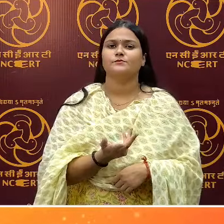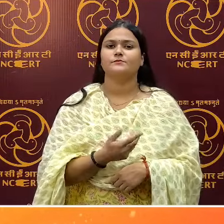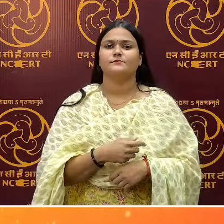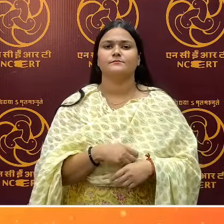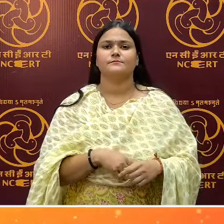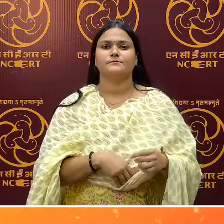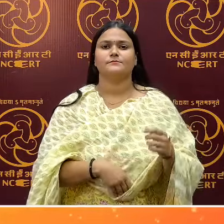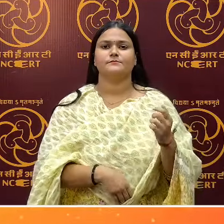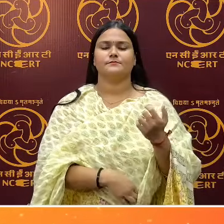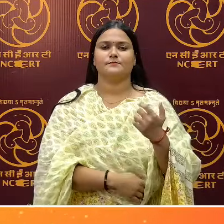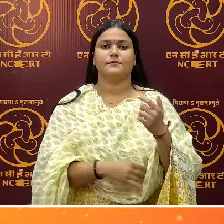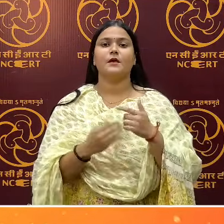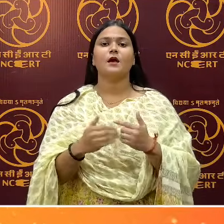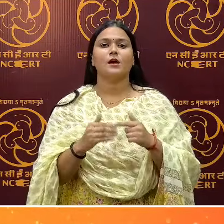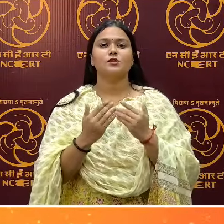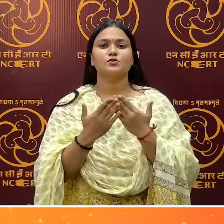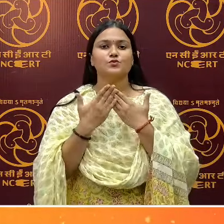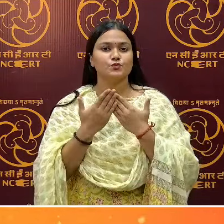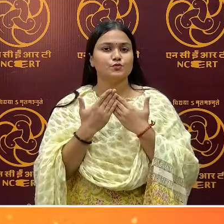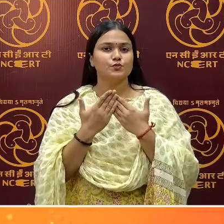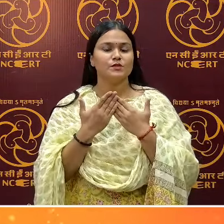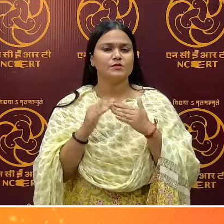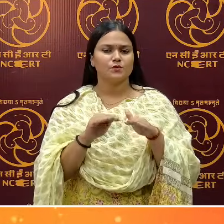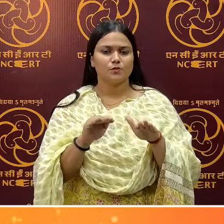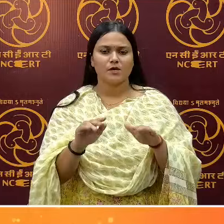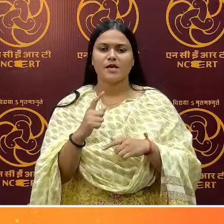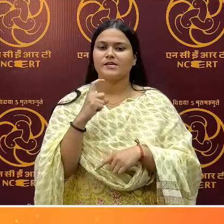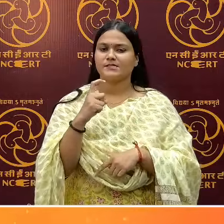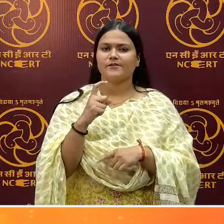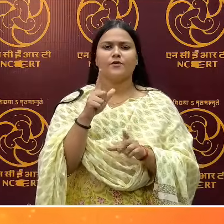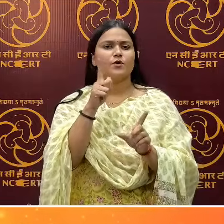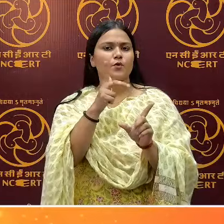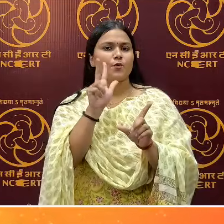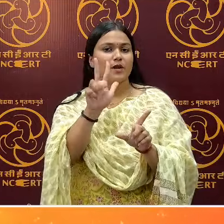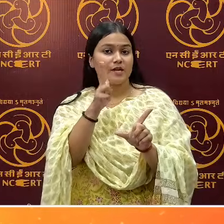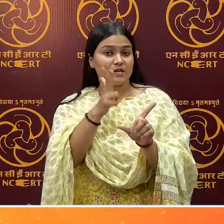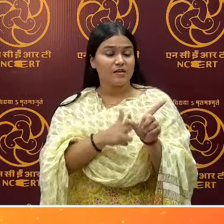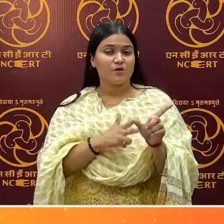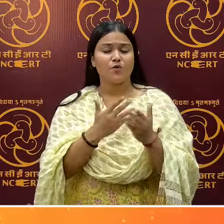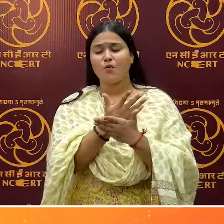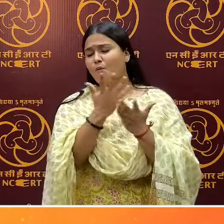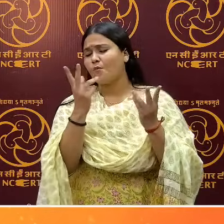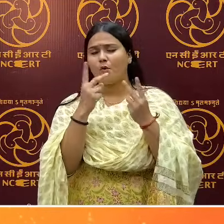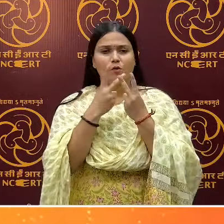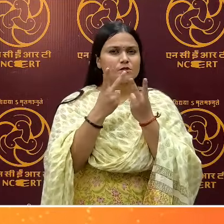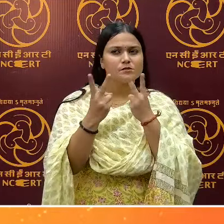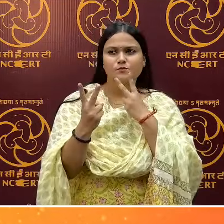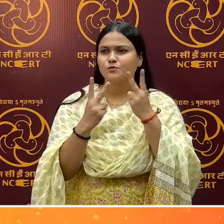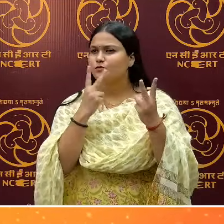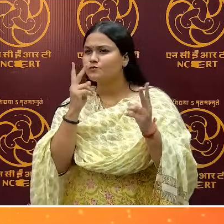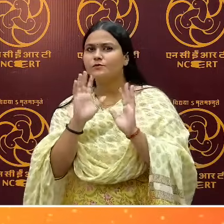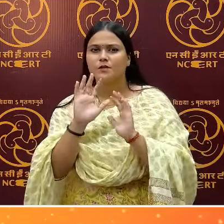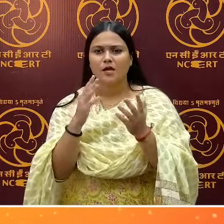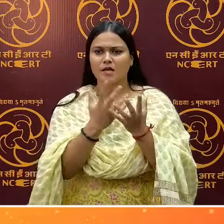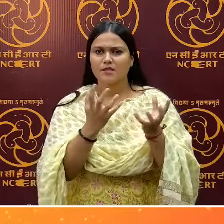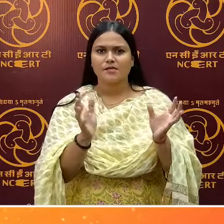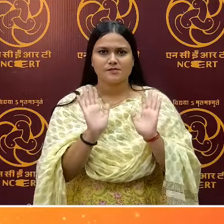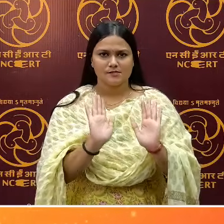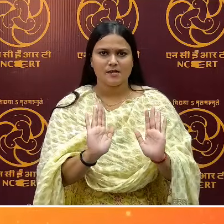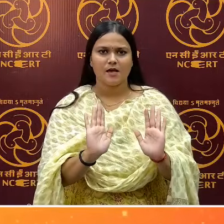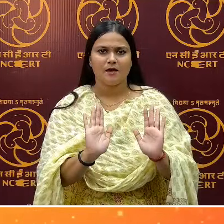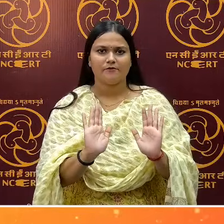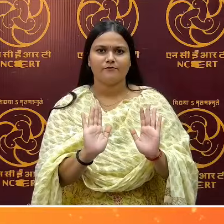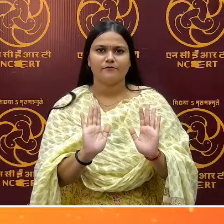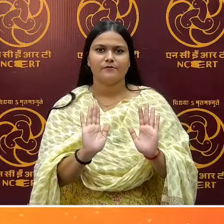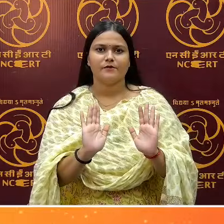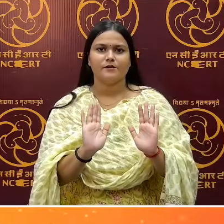So our students, especially 7-year, 8-year-old students, they see a lot of things around them, right? And